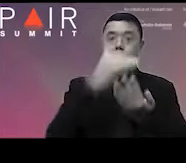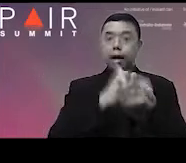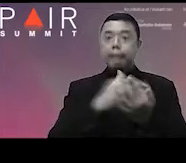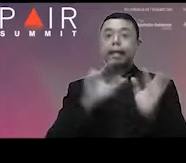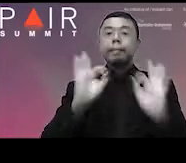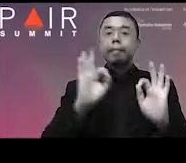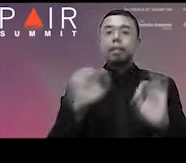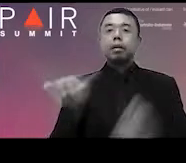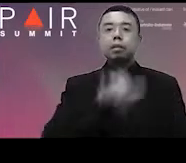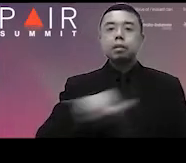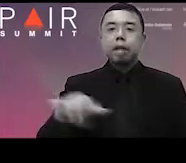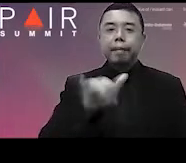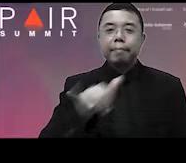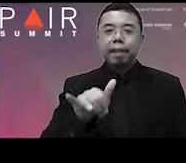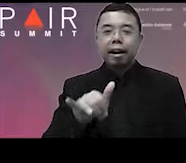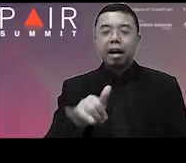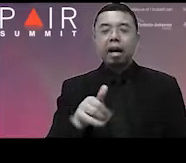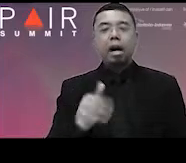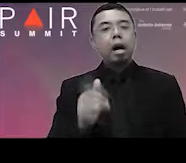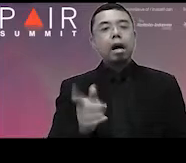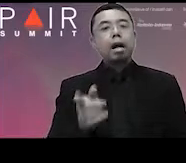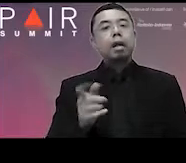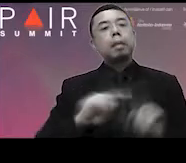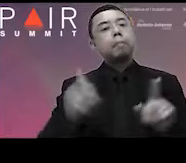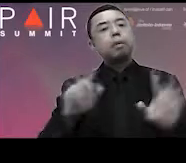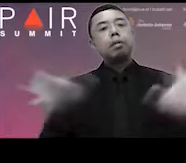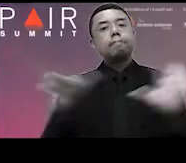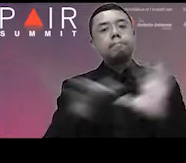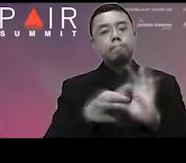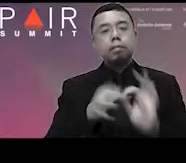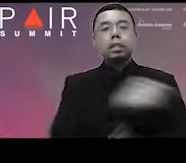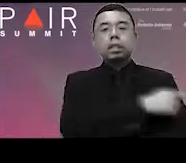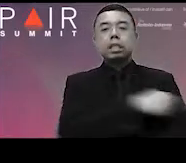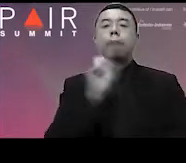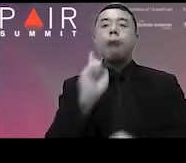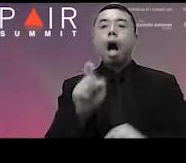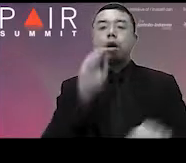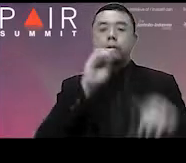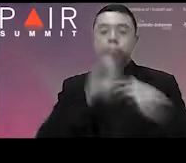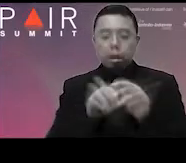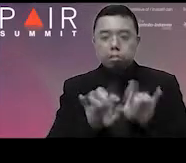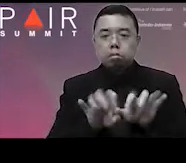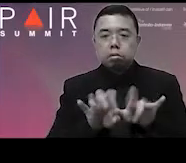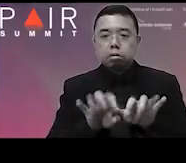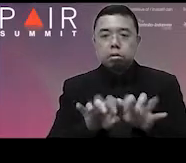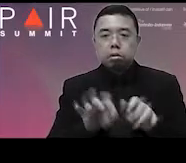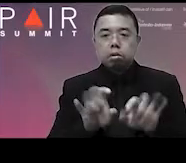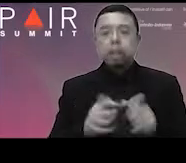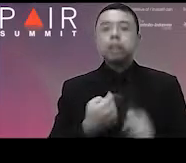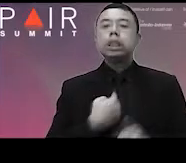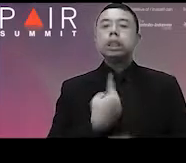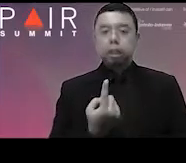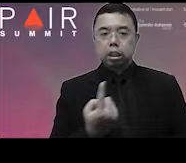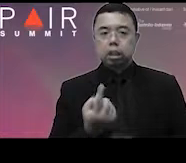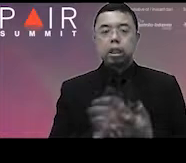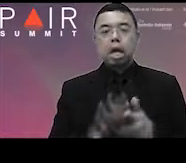integrated, the staff had to enter the data for, say, demography, diagnose, or lab results into